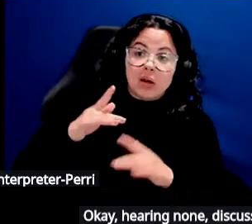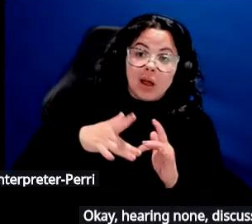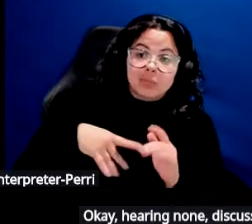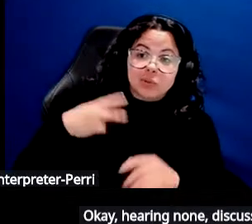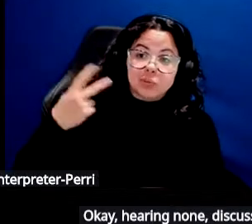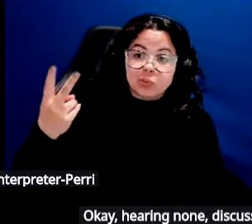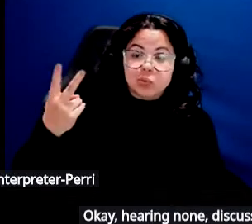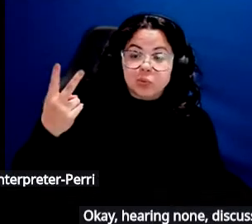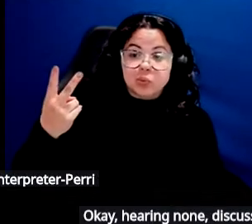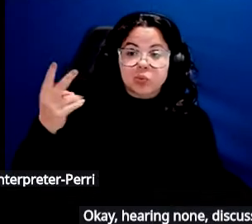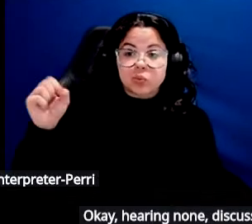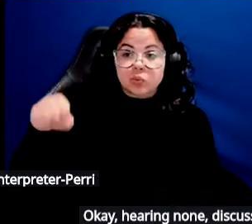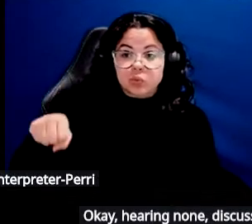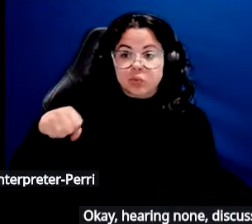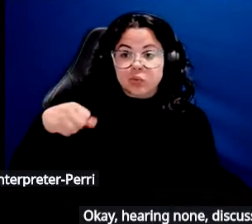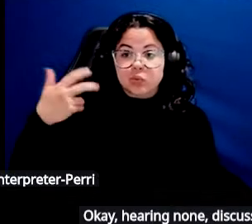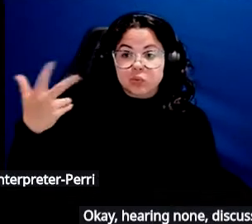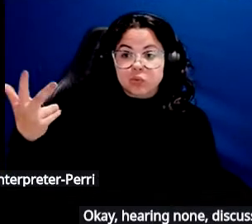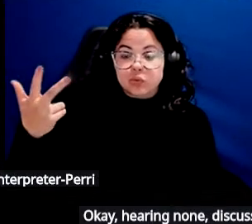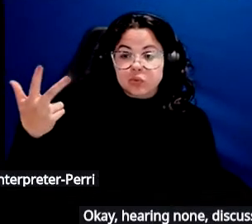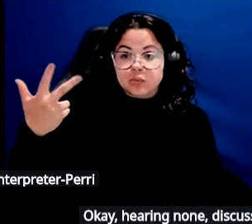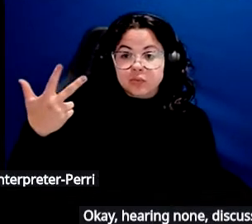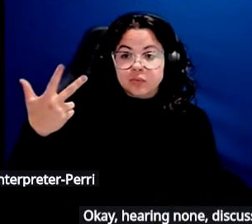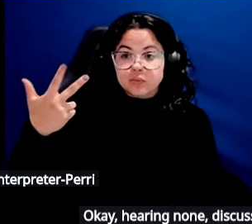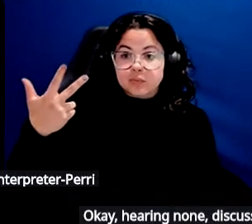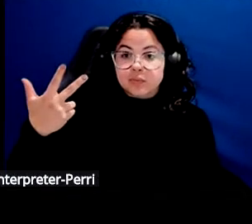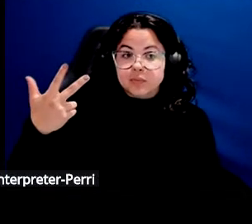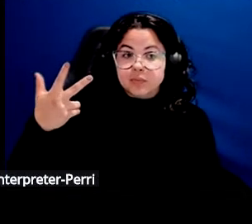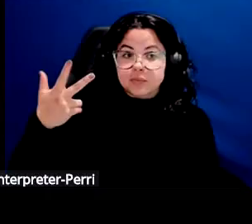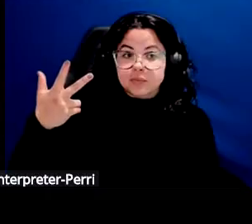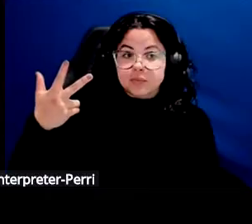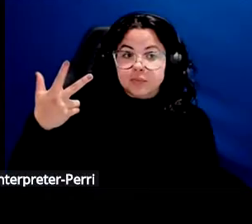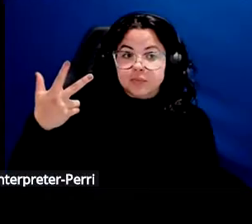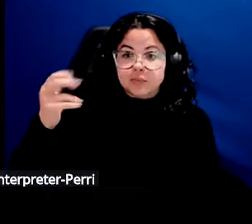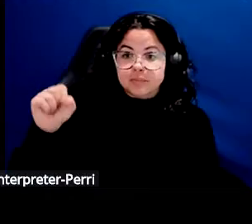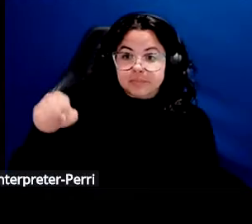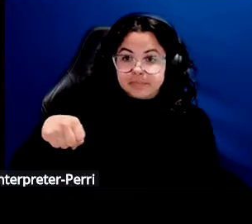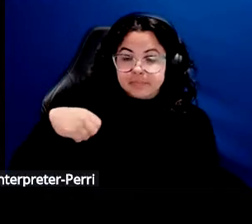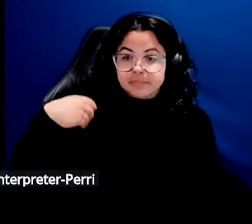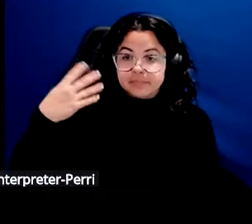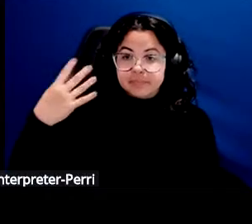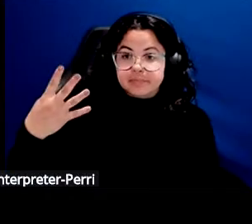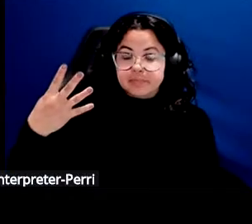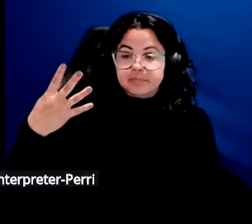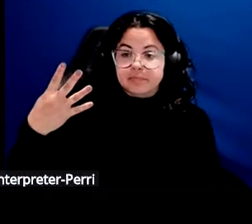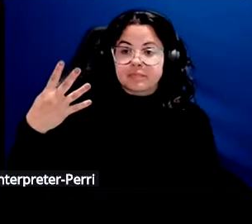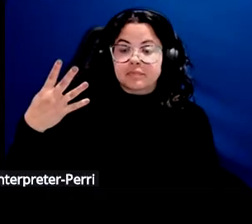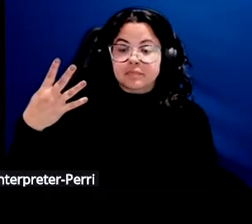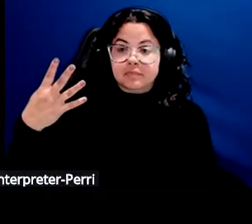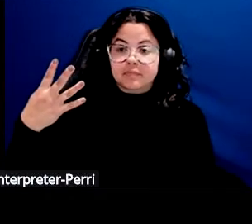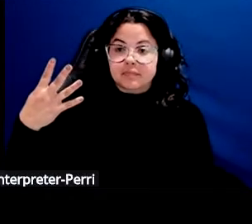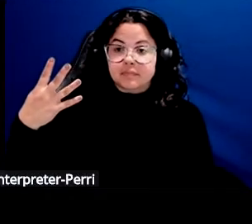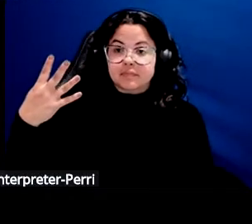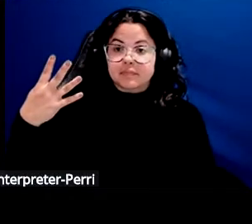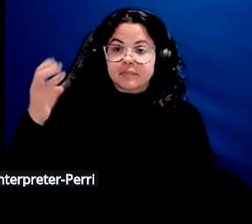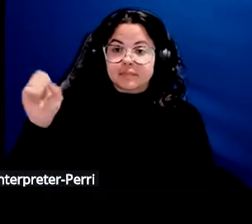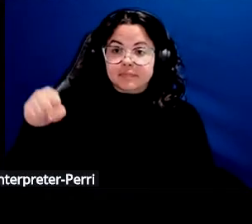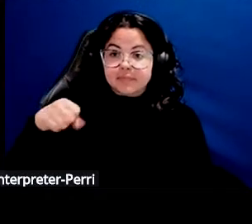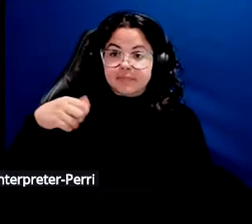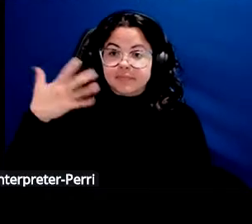5D02, Yes. 5D03, Yes. 5D04,